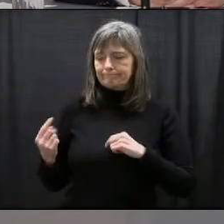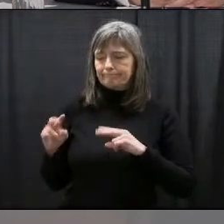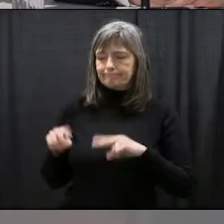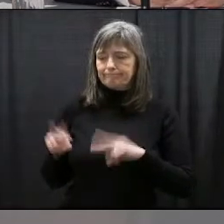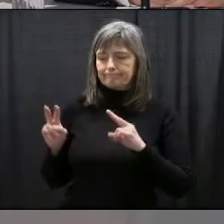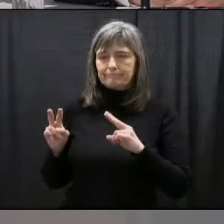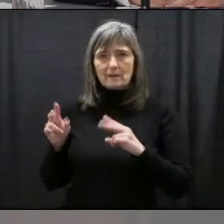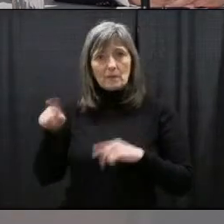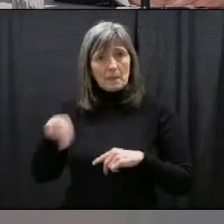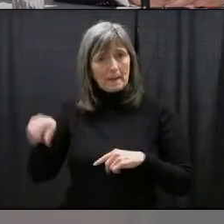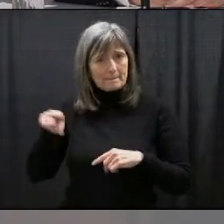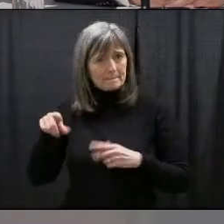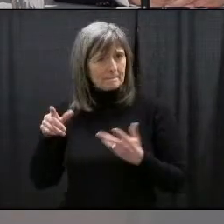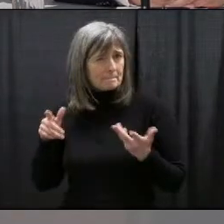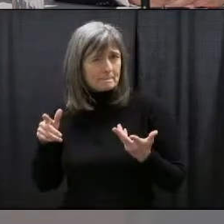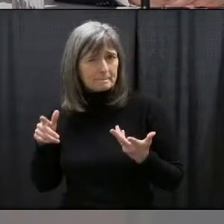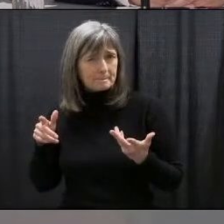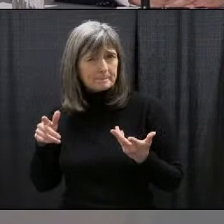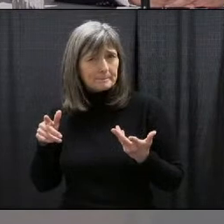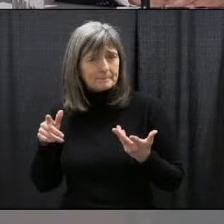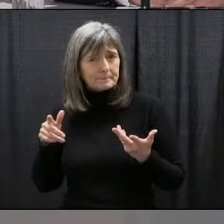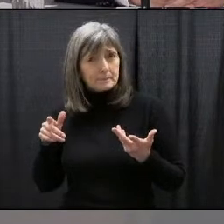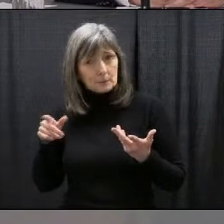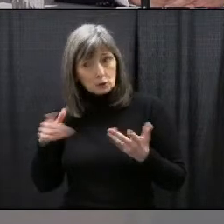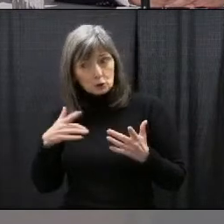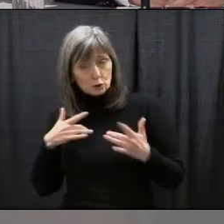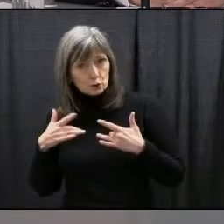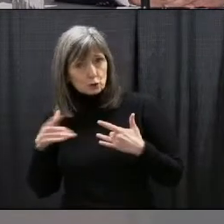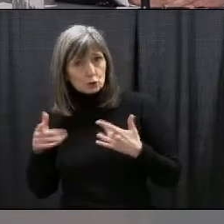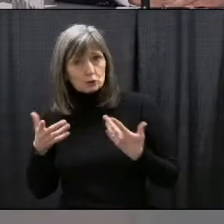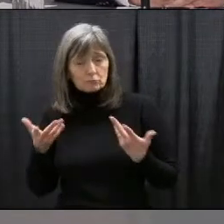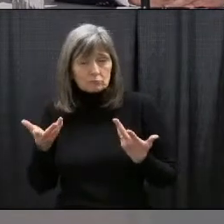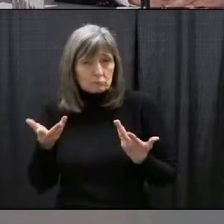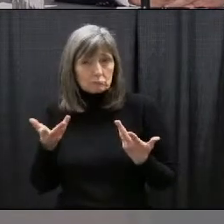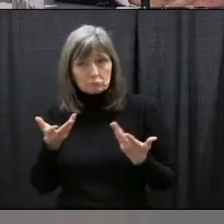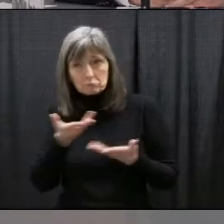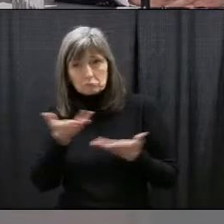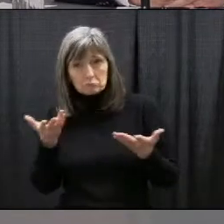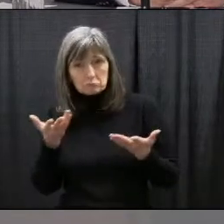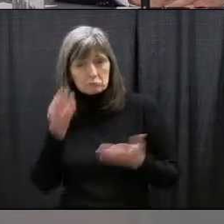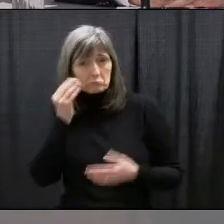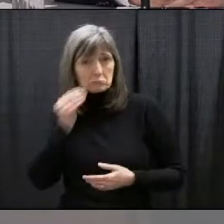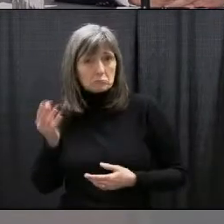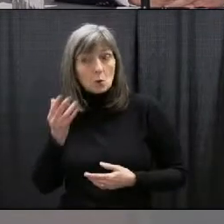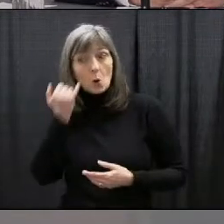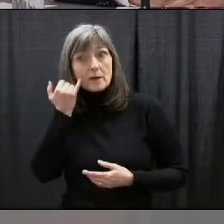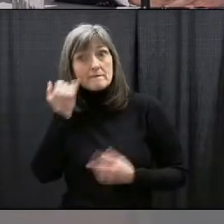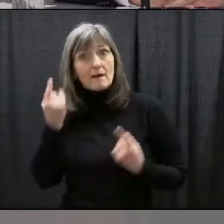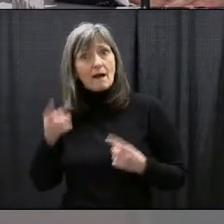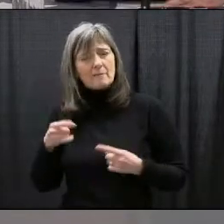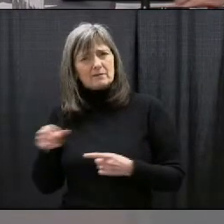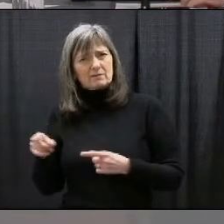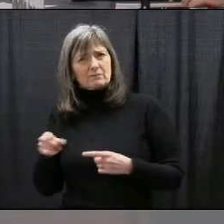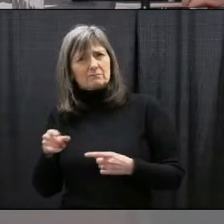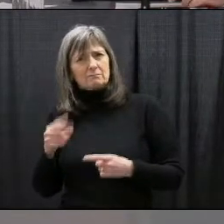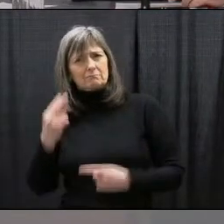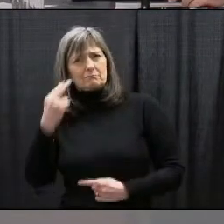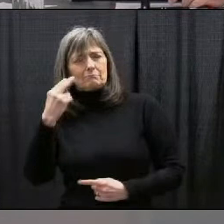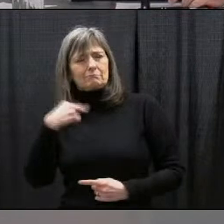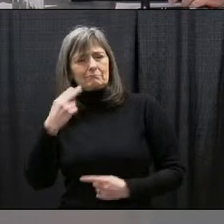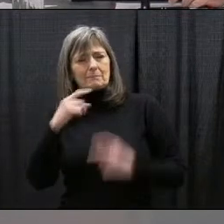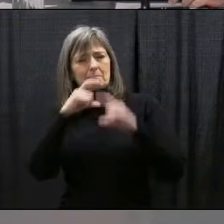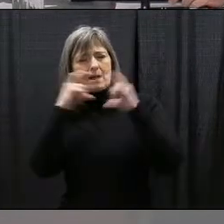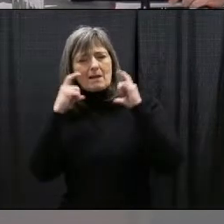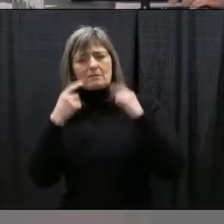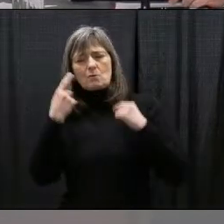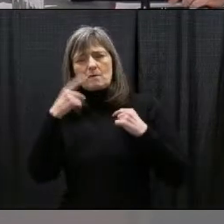say to people who are having those worries, or to if those situations do arise where some